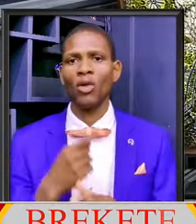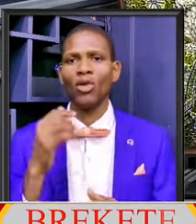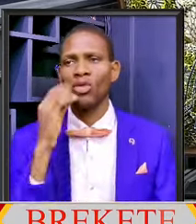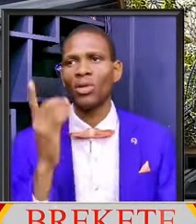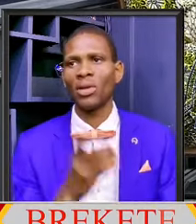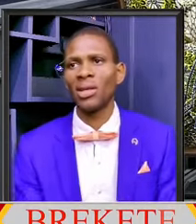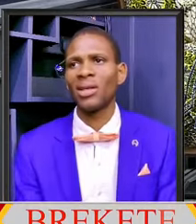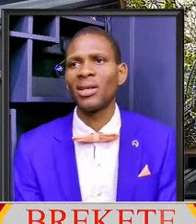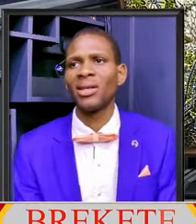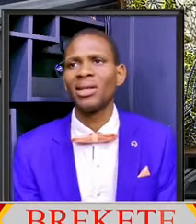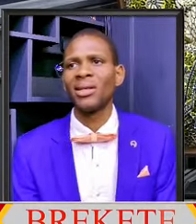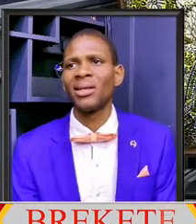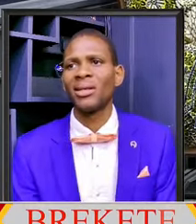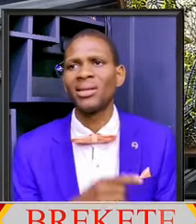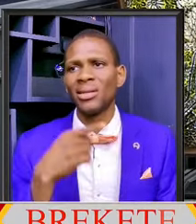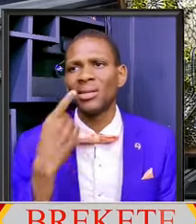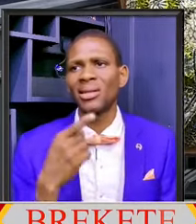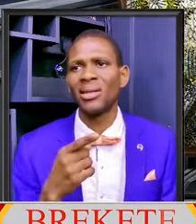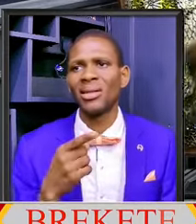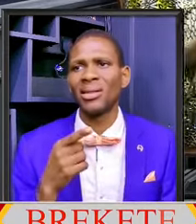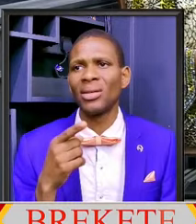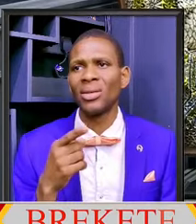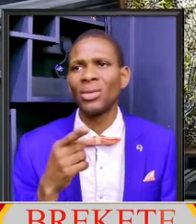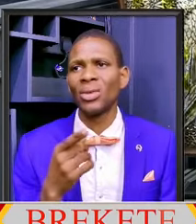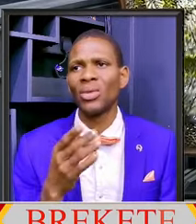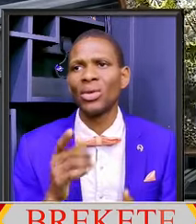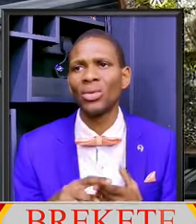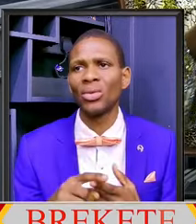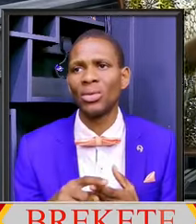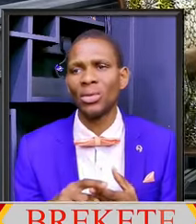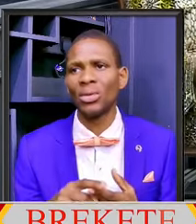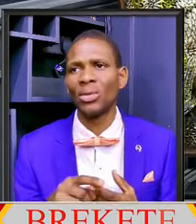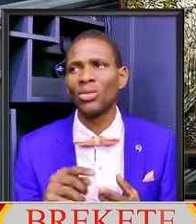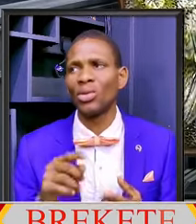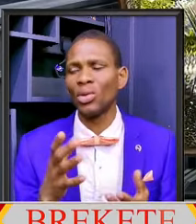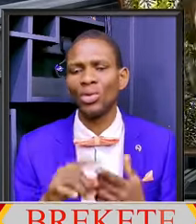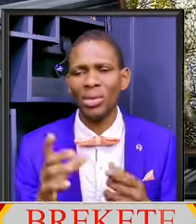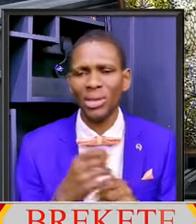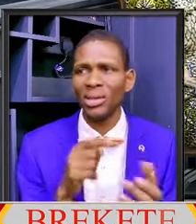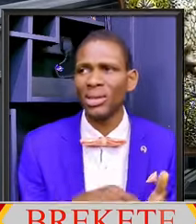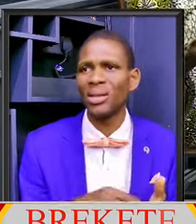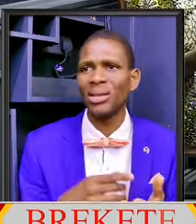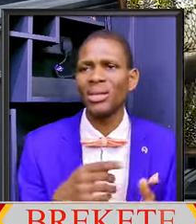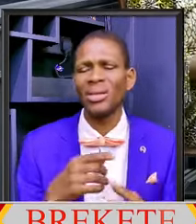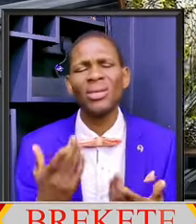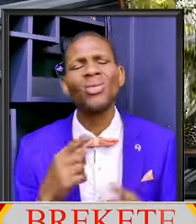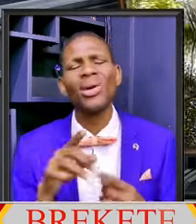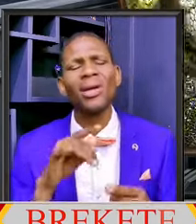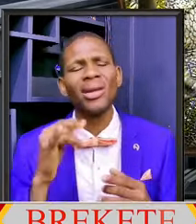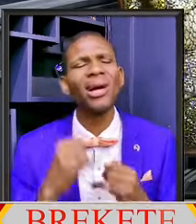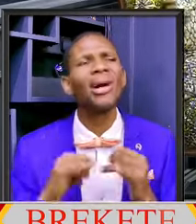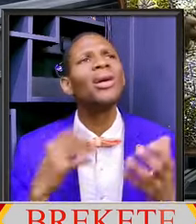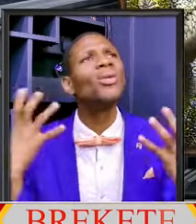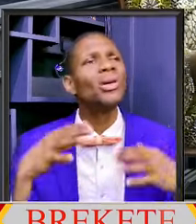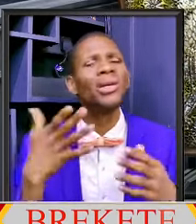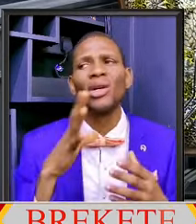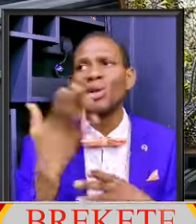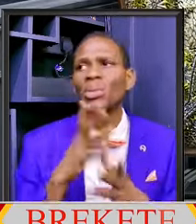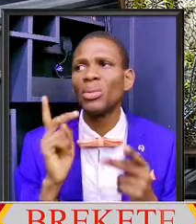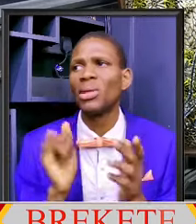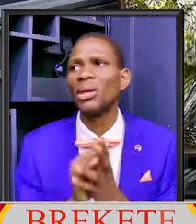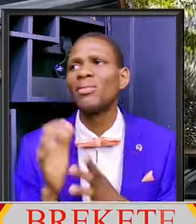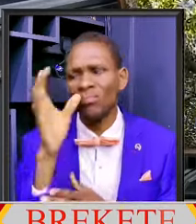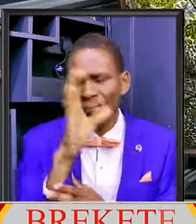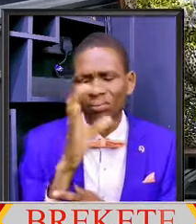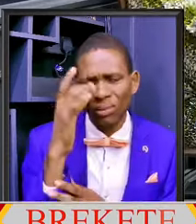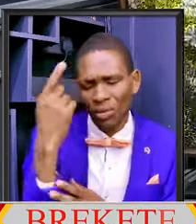daughter said, Mom, you want to take this one? I said, yes. When lad did I wear them? There are some people outside that are